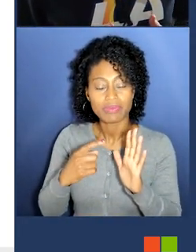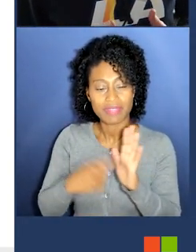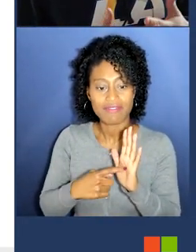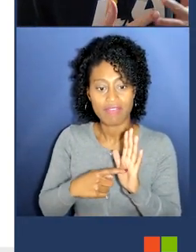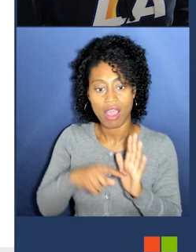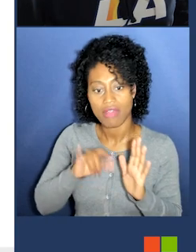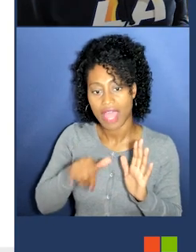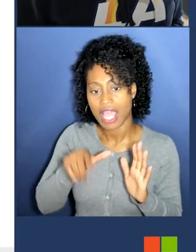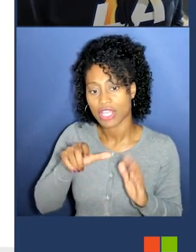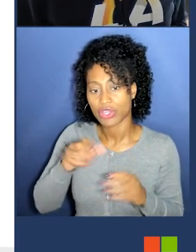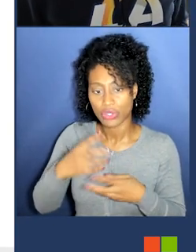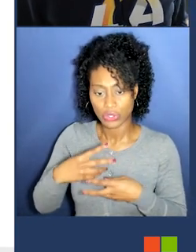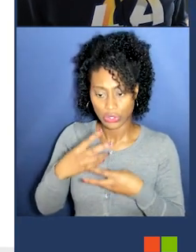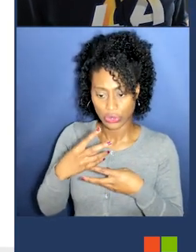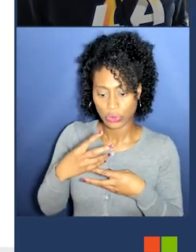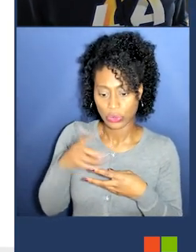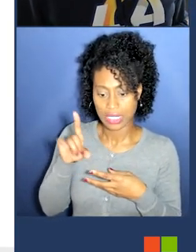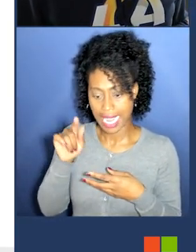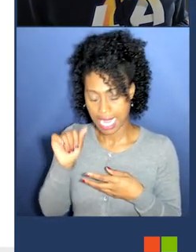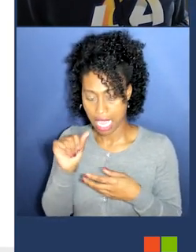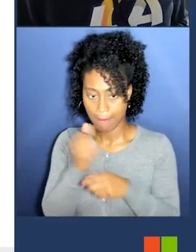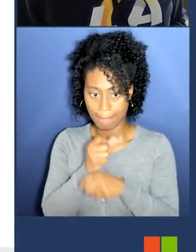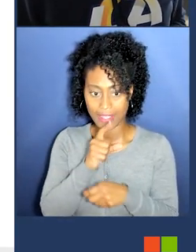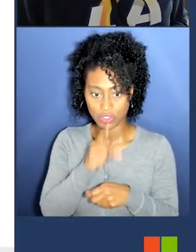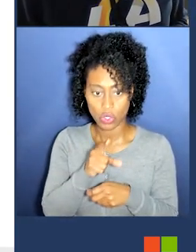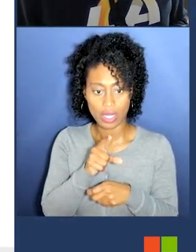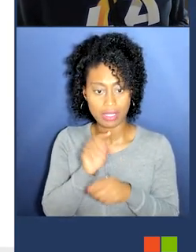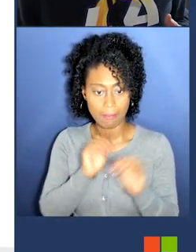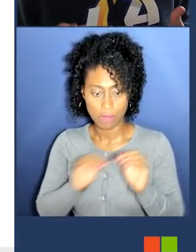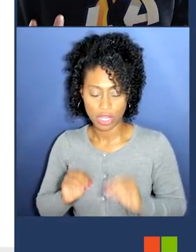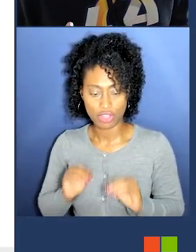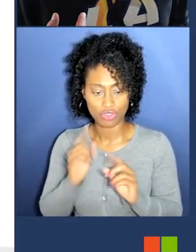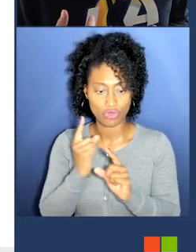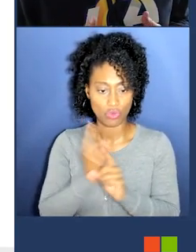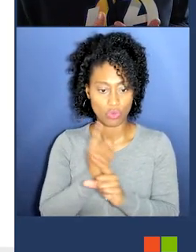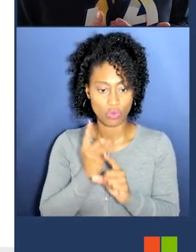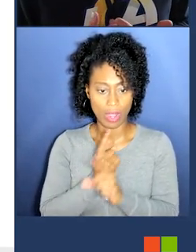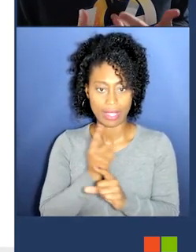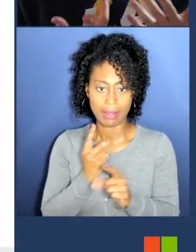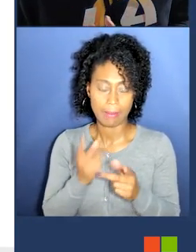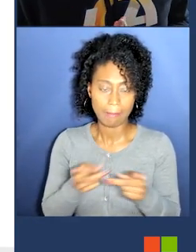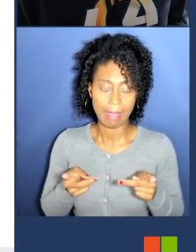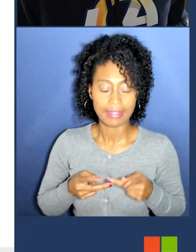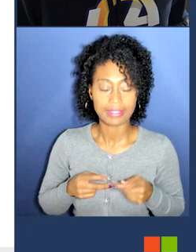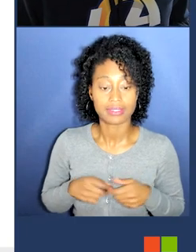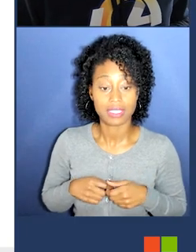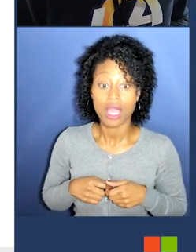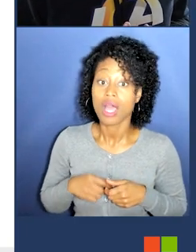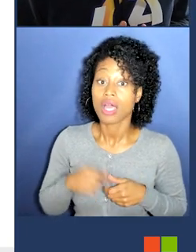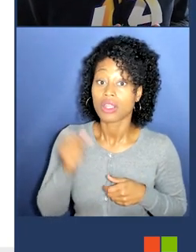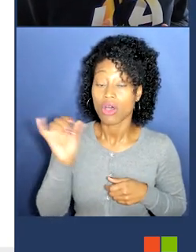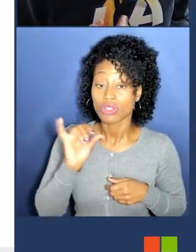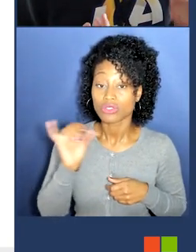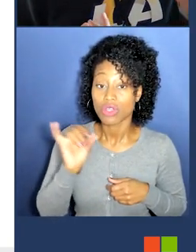it in, and then obviously a connection string, so it needs to know which kind of